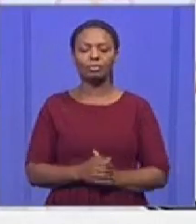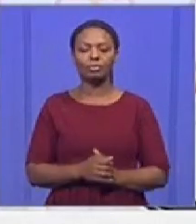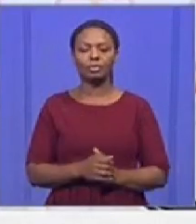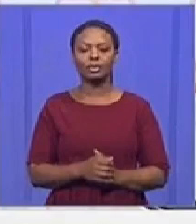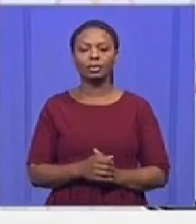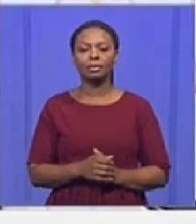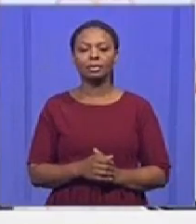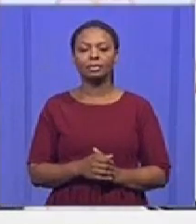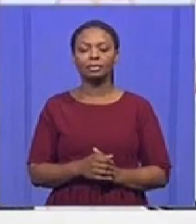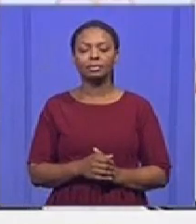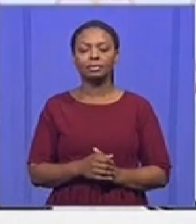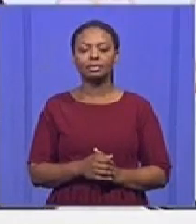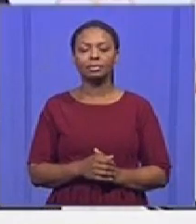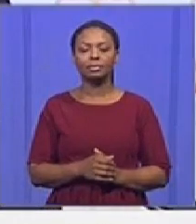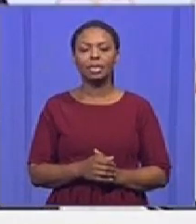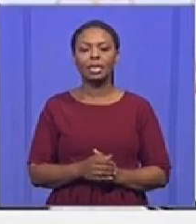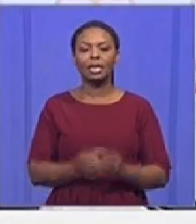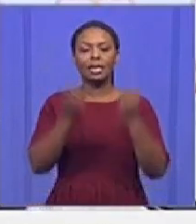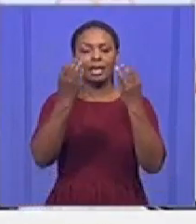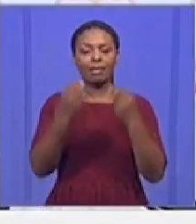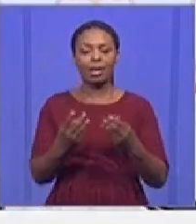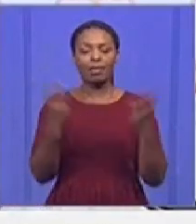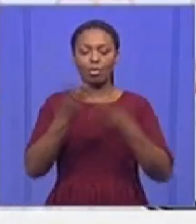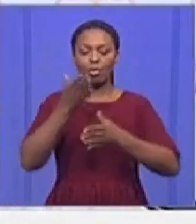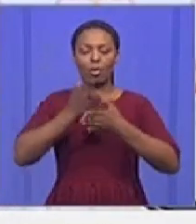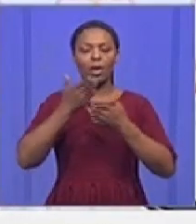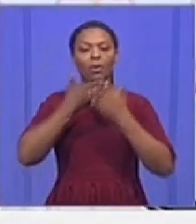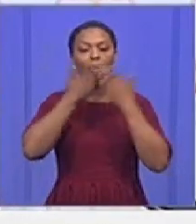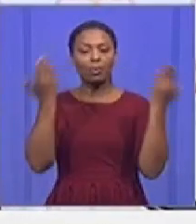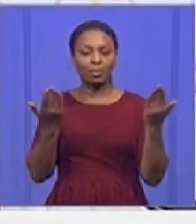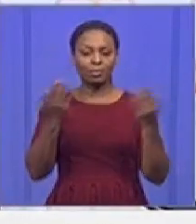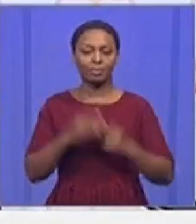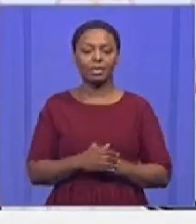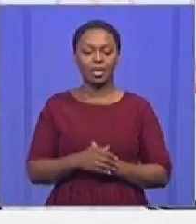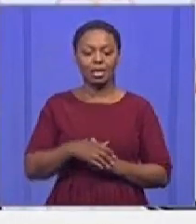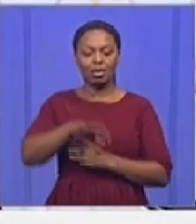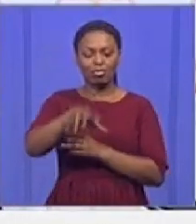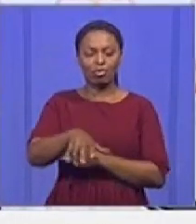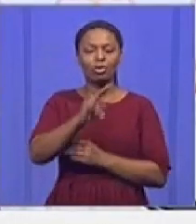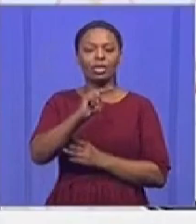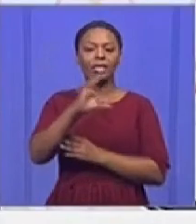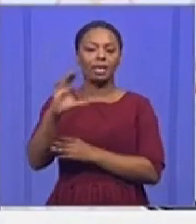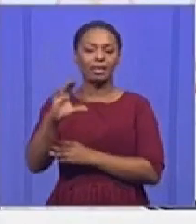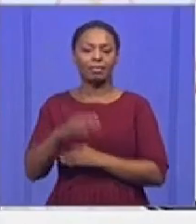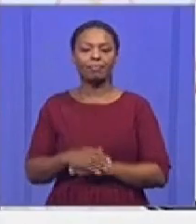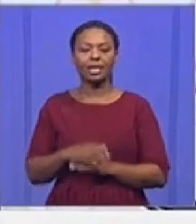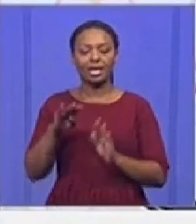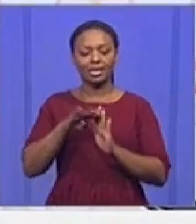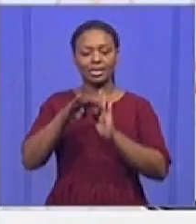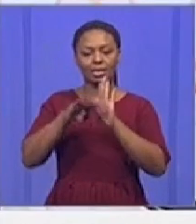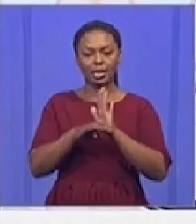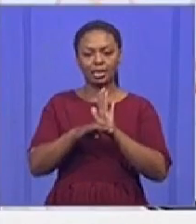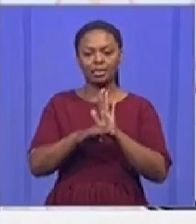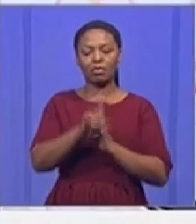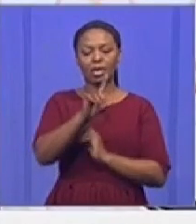Accordingly, the number of unemployed persons in the Northern Cape decreased by